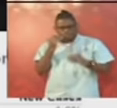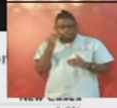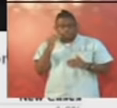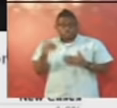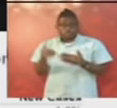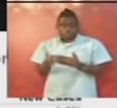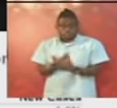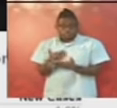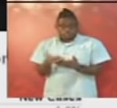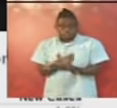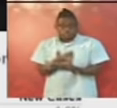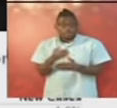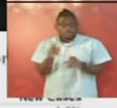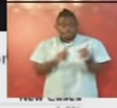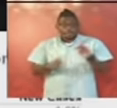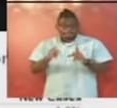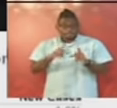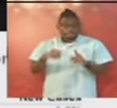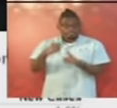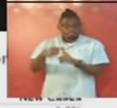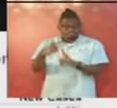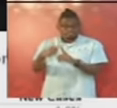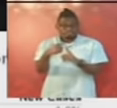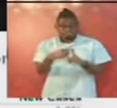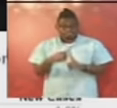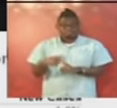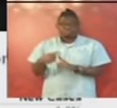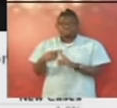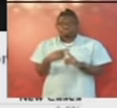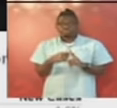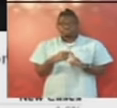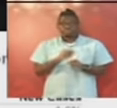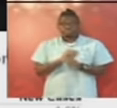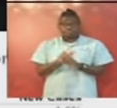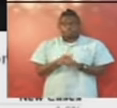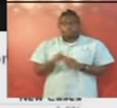the last period, which usually represents 24 hours, 1.6%.